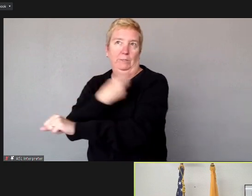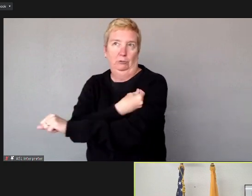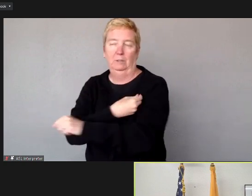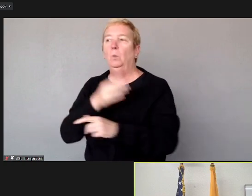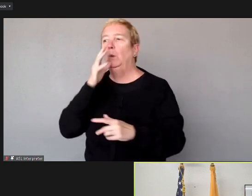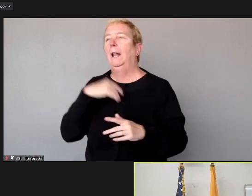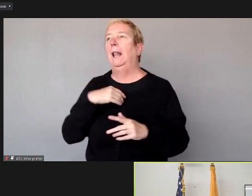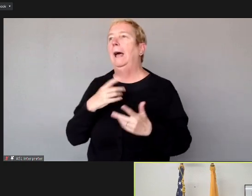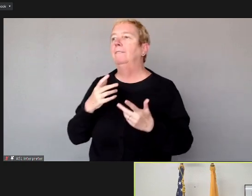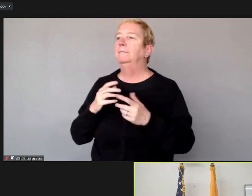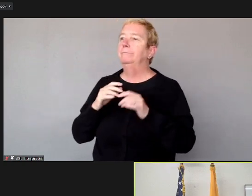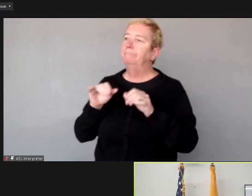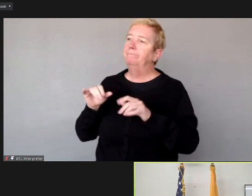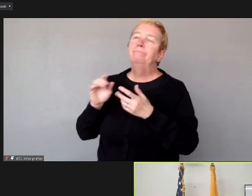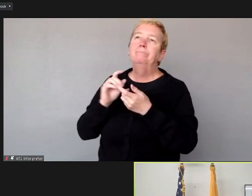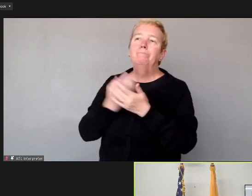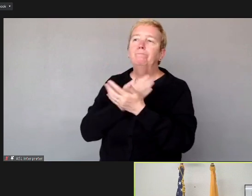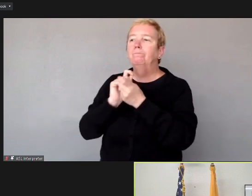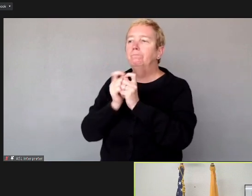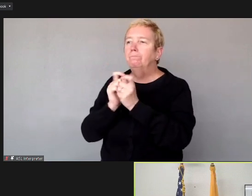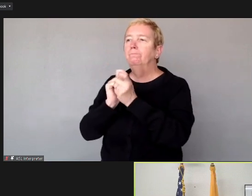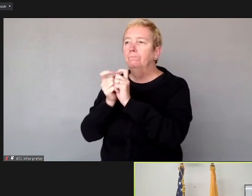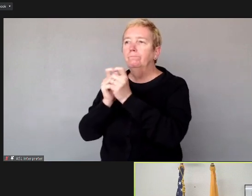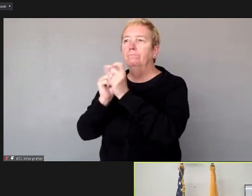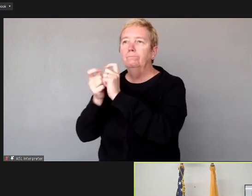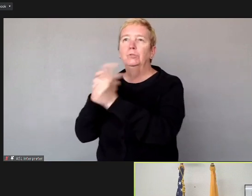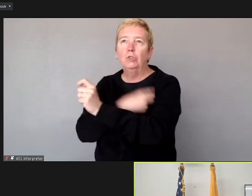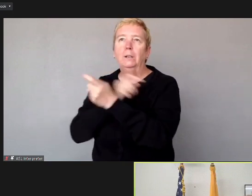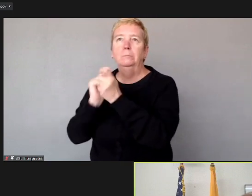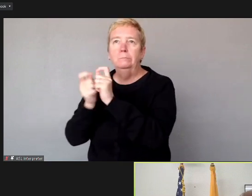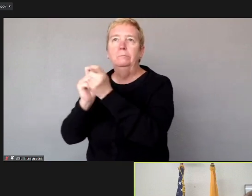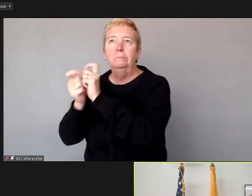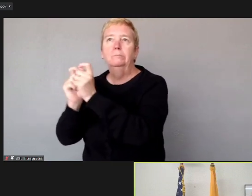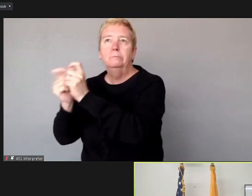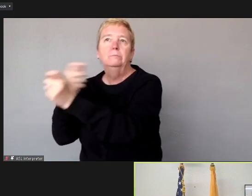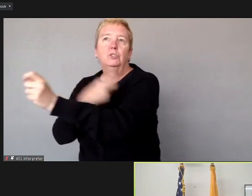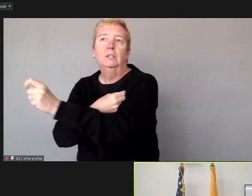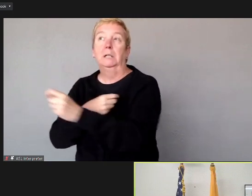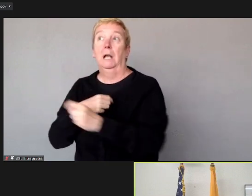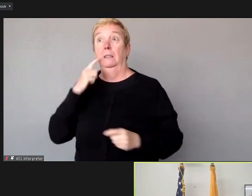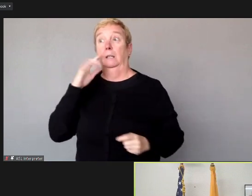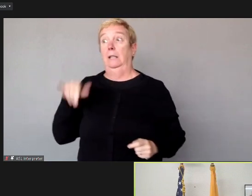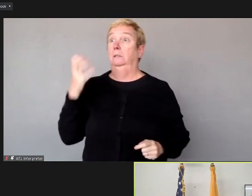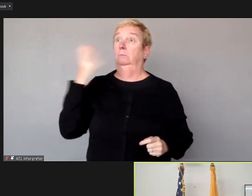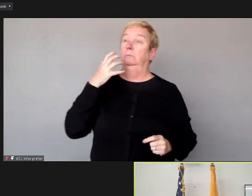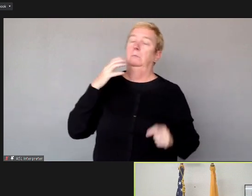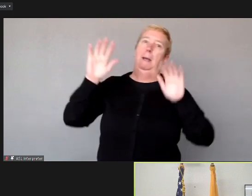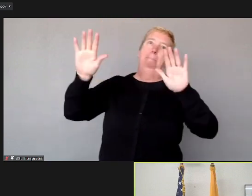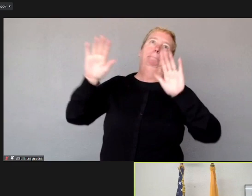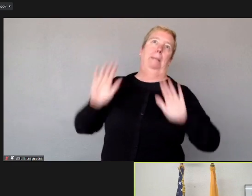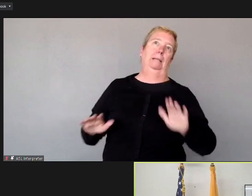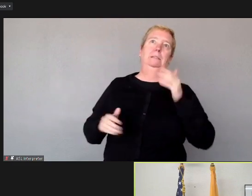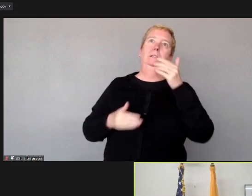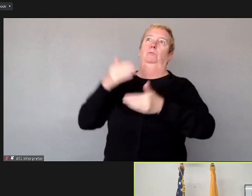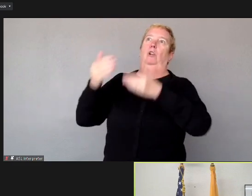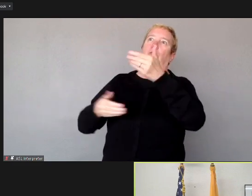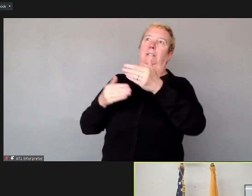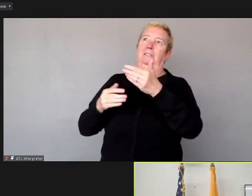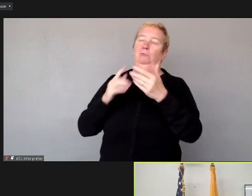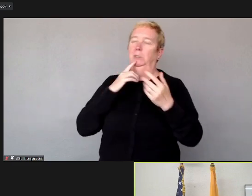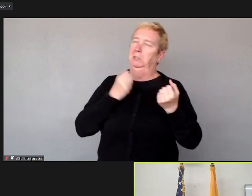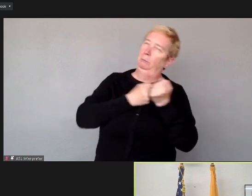amazing progress and could, in my opinion, this is my opinion because it reinforces my belief, I suppose, but